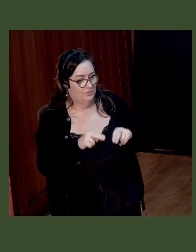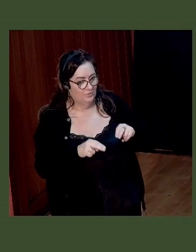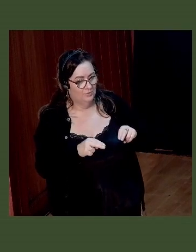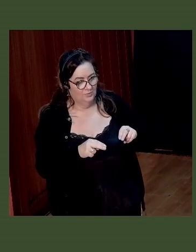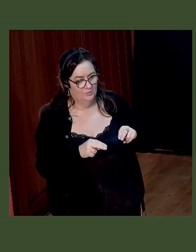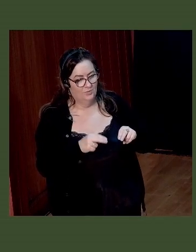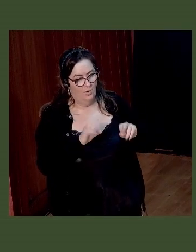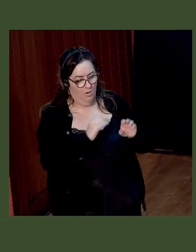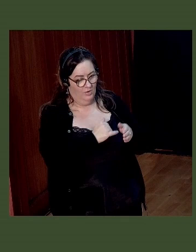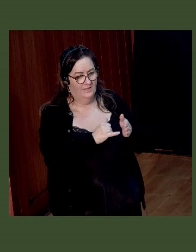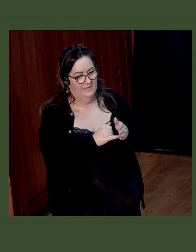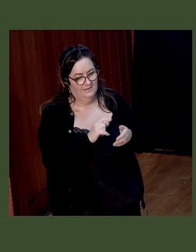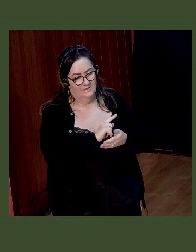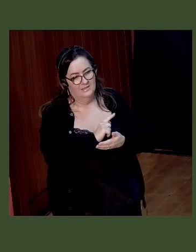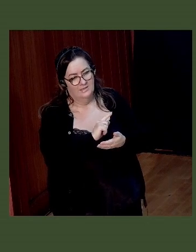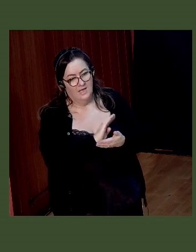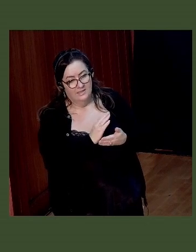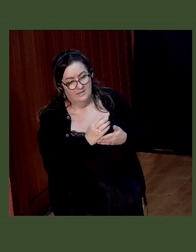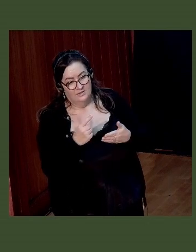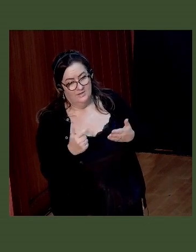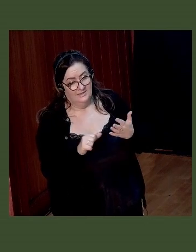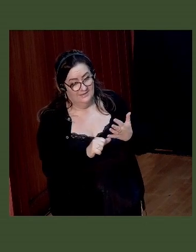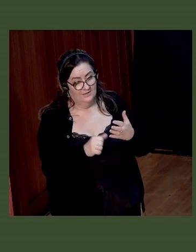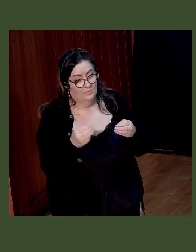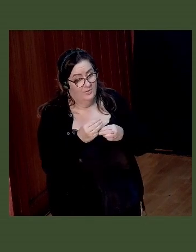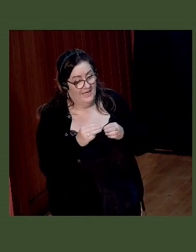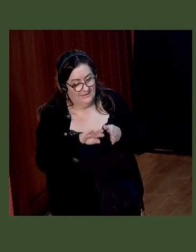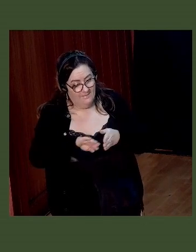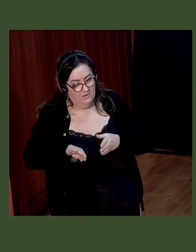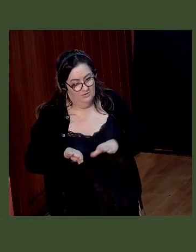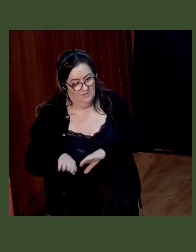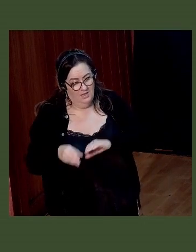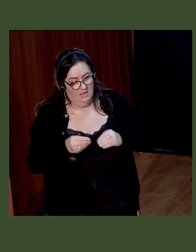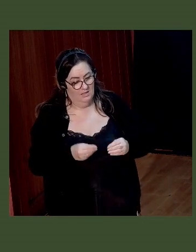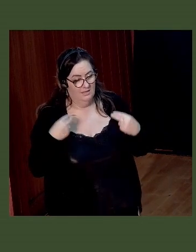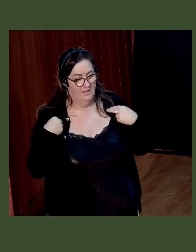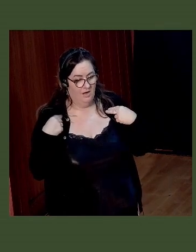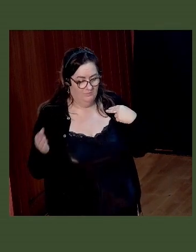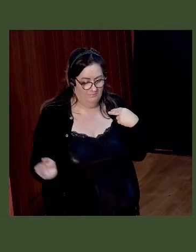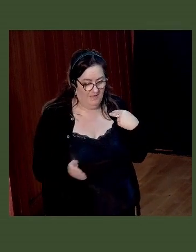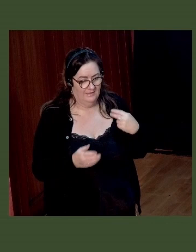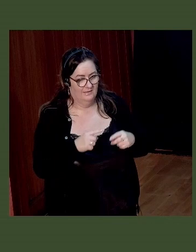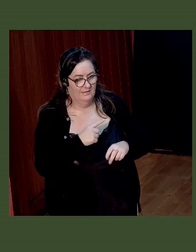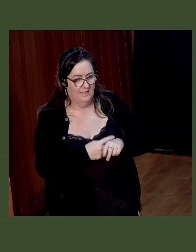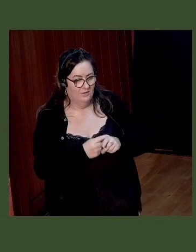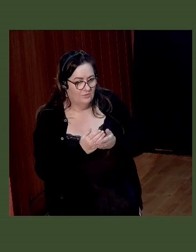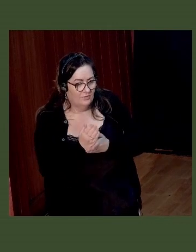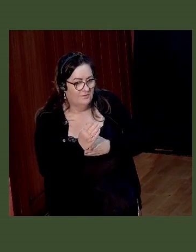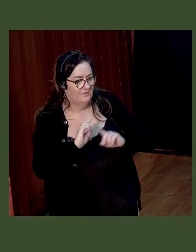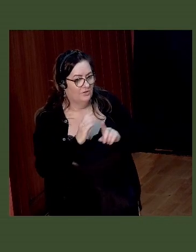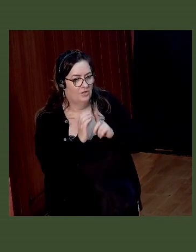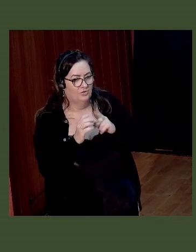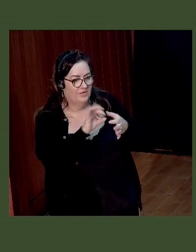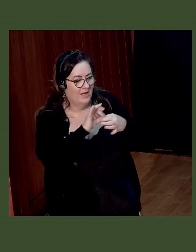in 1926. In order to protect the marginal place of Irish in the education system and to develop the language through cultural